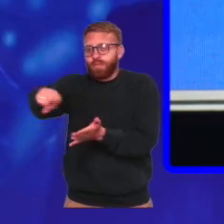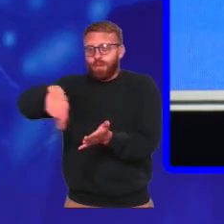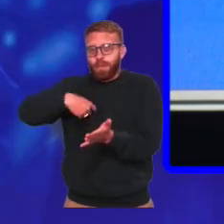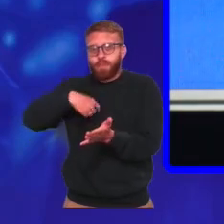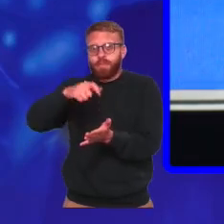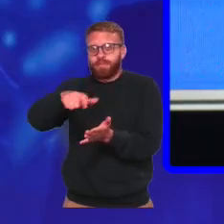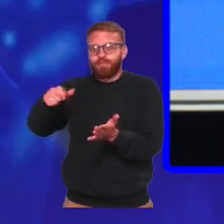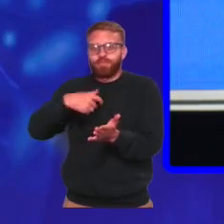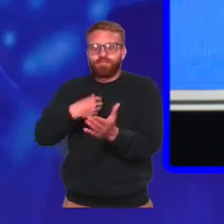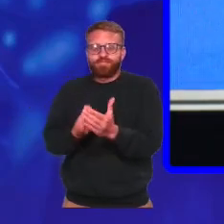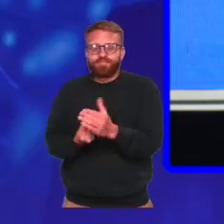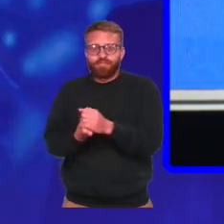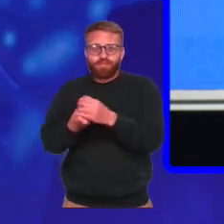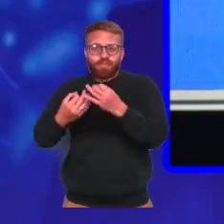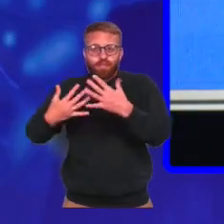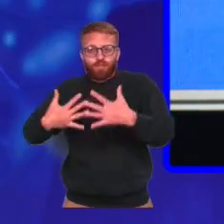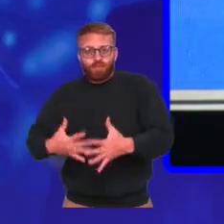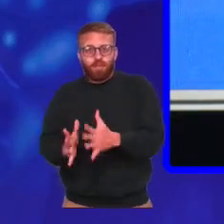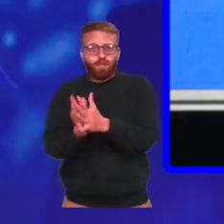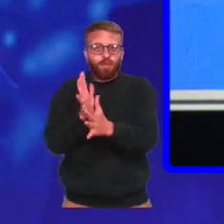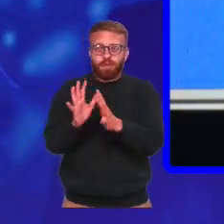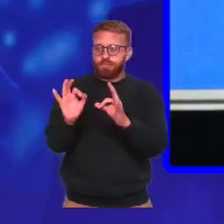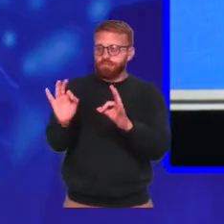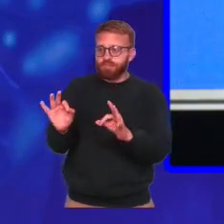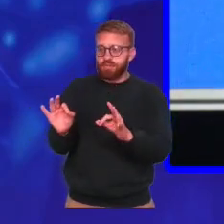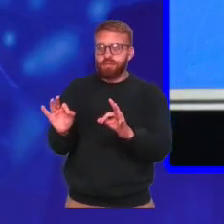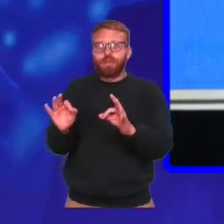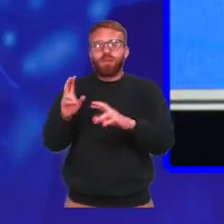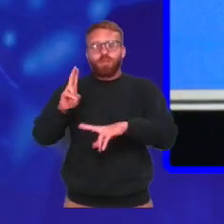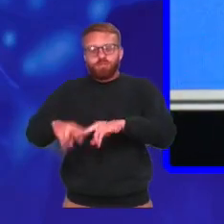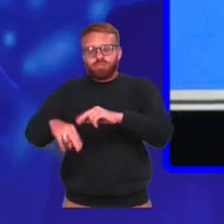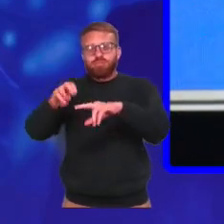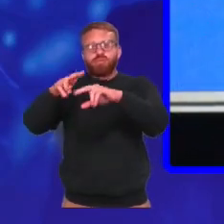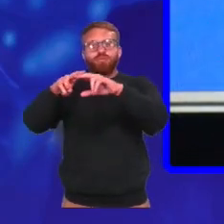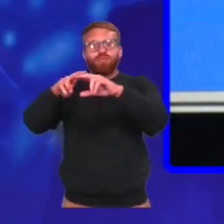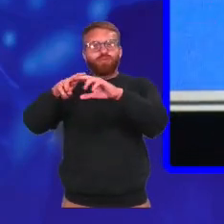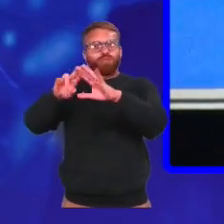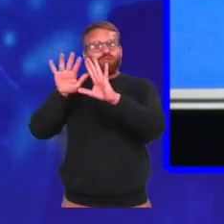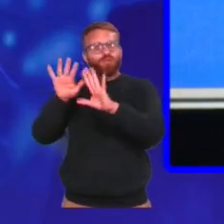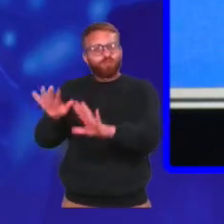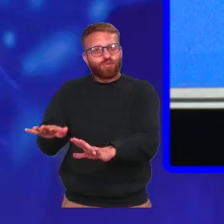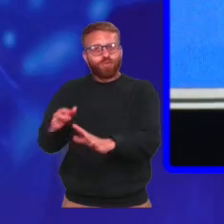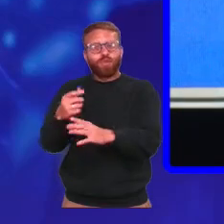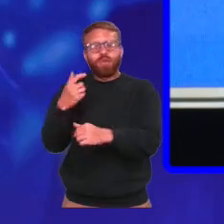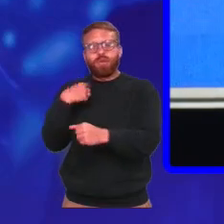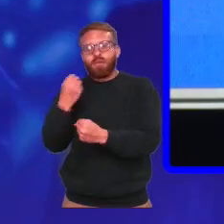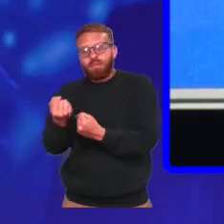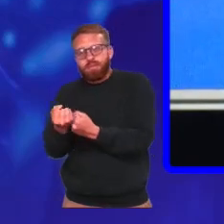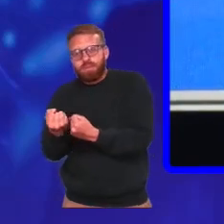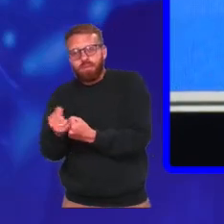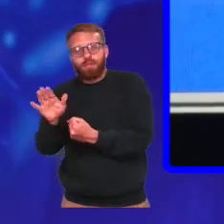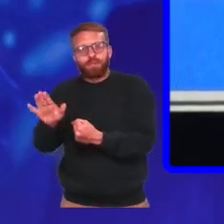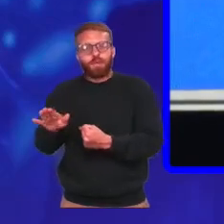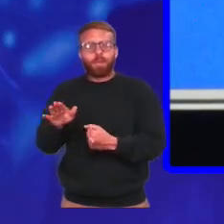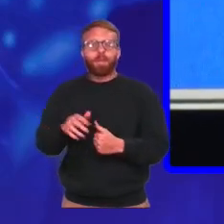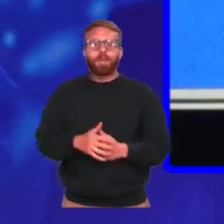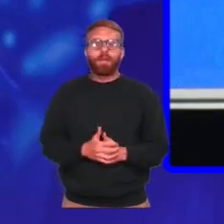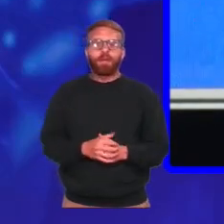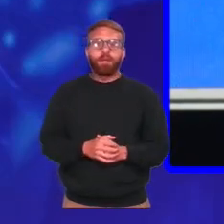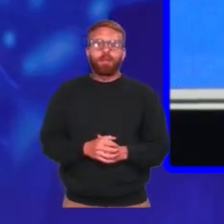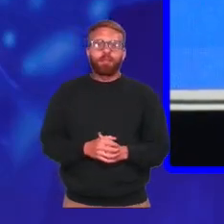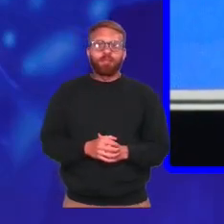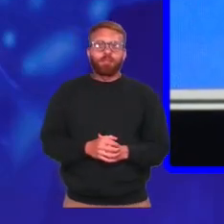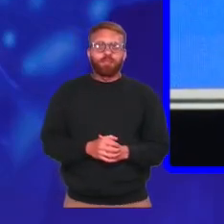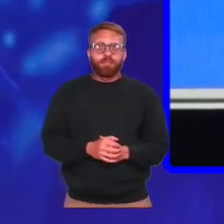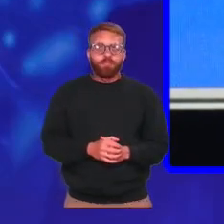of infrastructure they have, the level of support. Sometimes it's very difficult to work with a partner that doesn't have local support. Like, we cannot be their IT support, as an